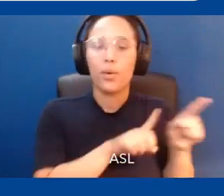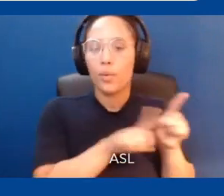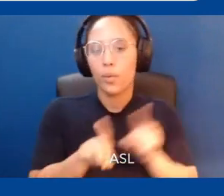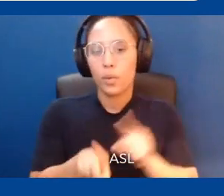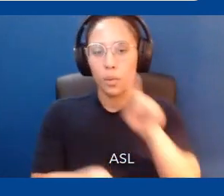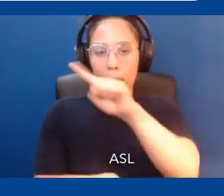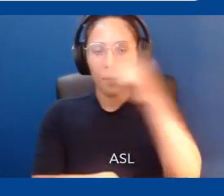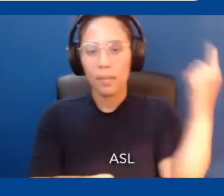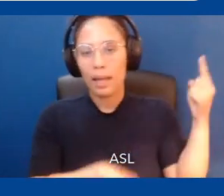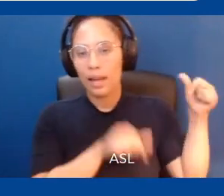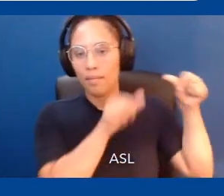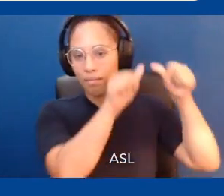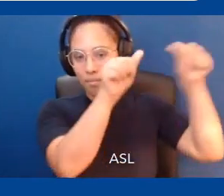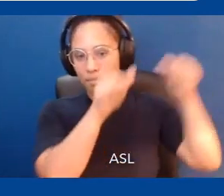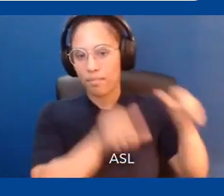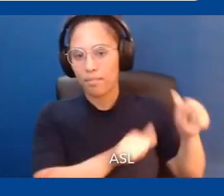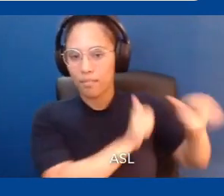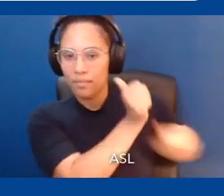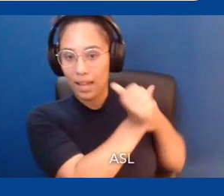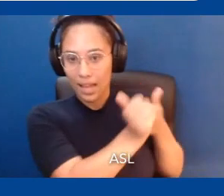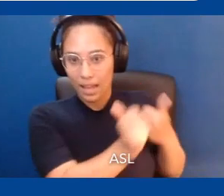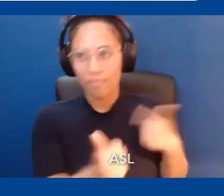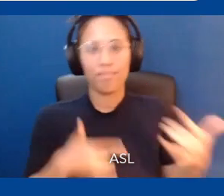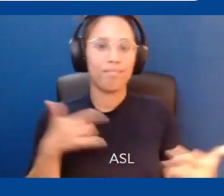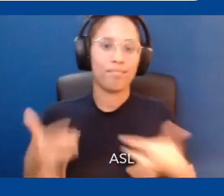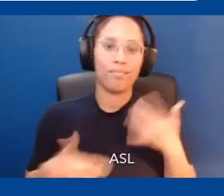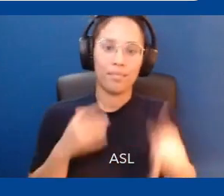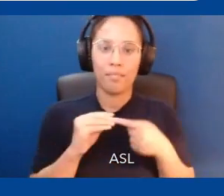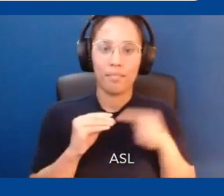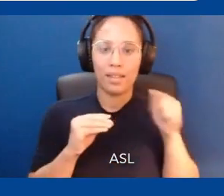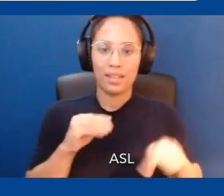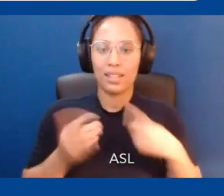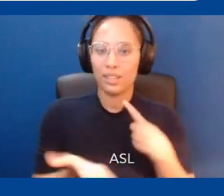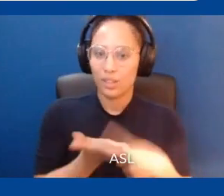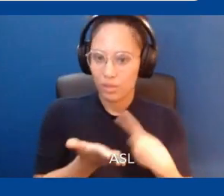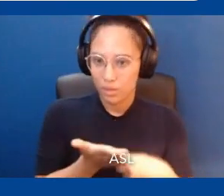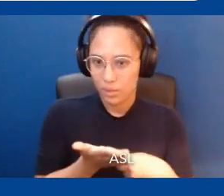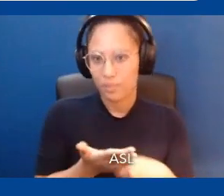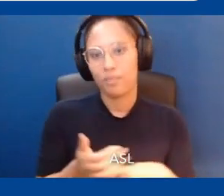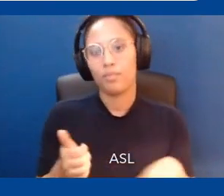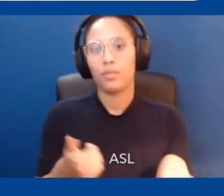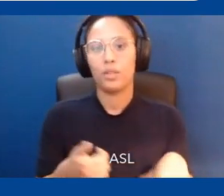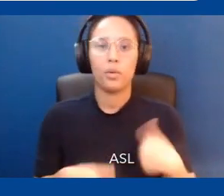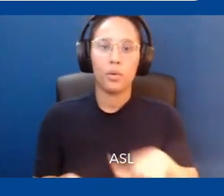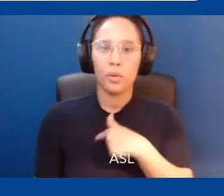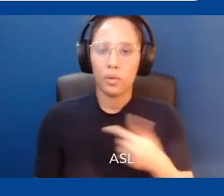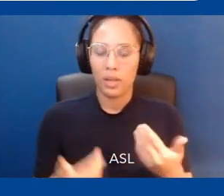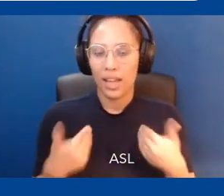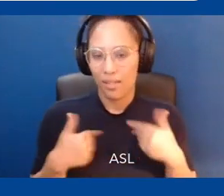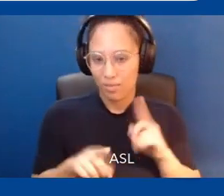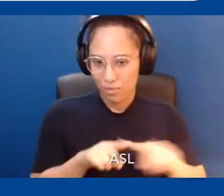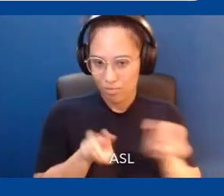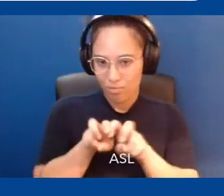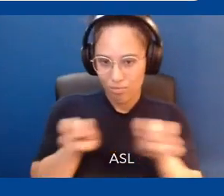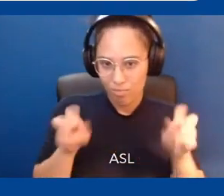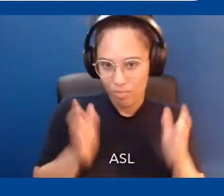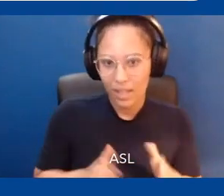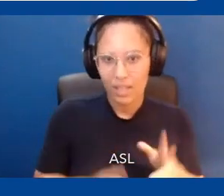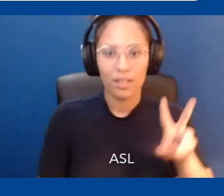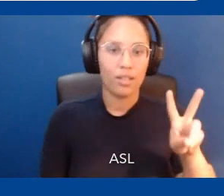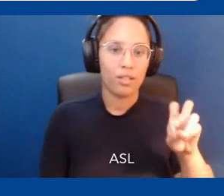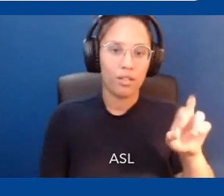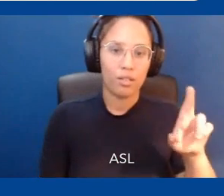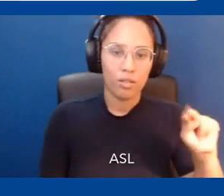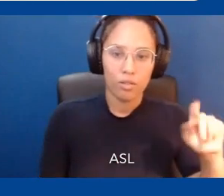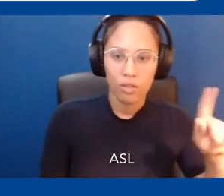our panelists. We have Veronika Kusumaryati, Ernst, Karel, and Agustina Comedi.